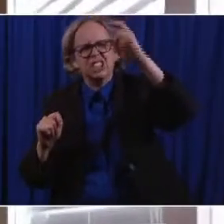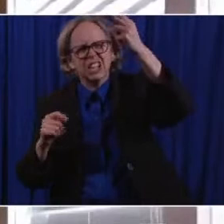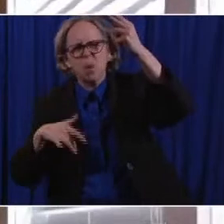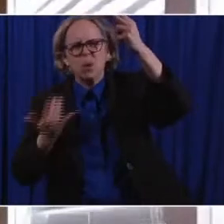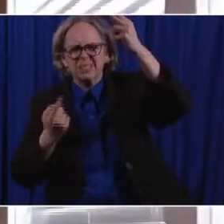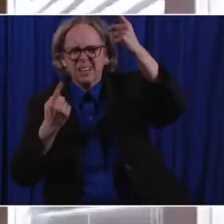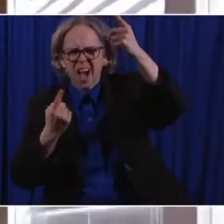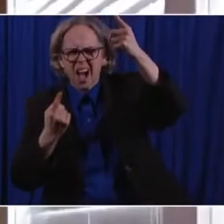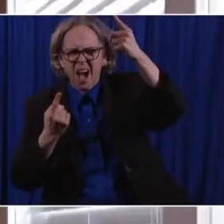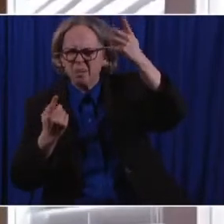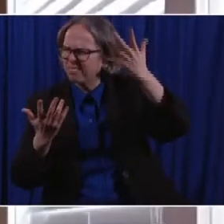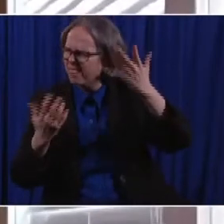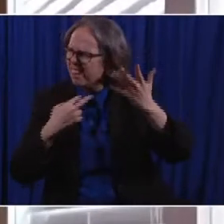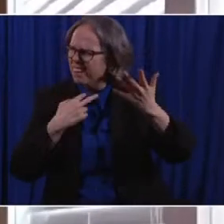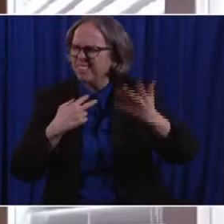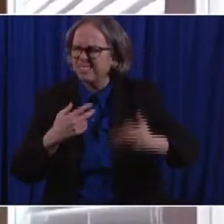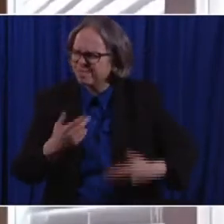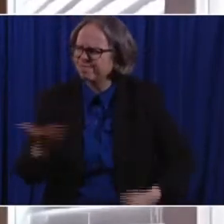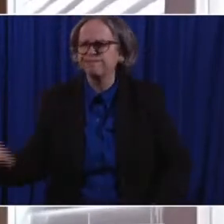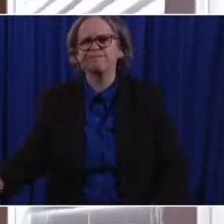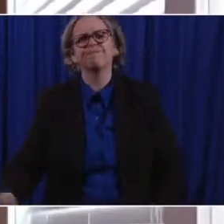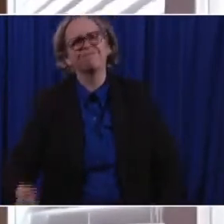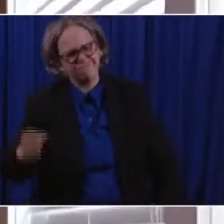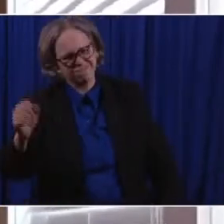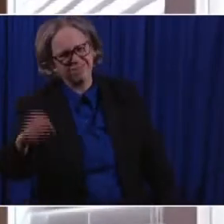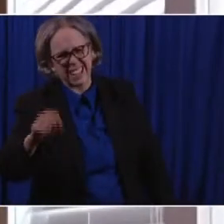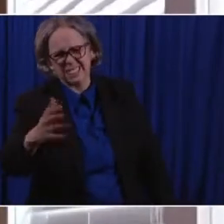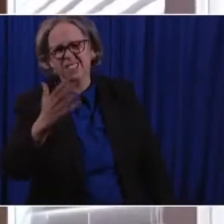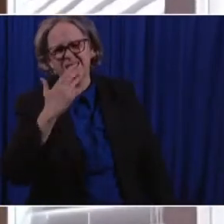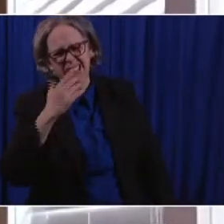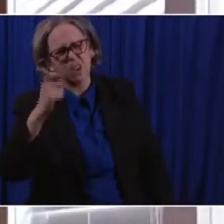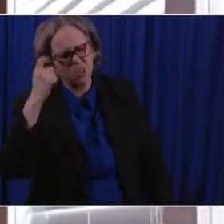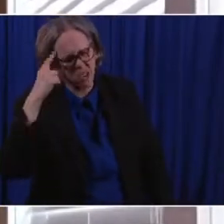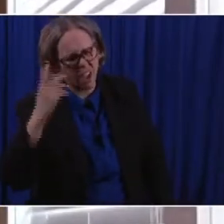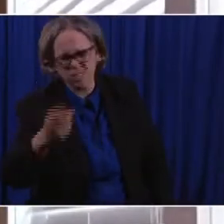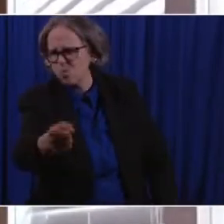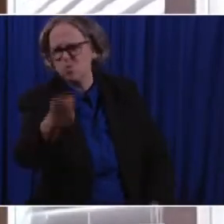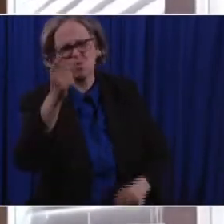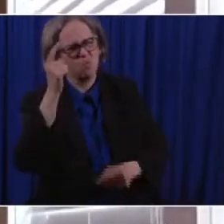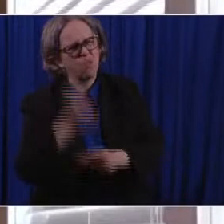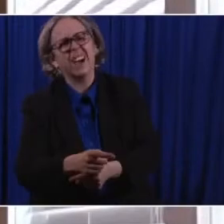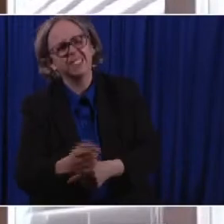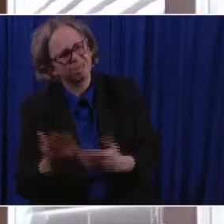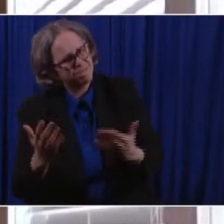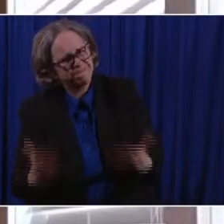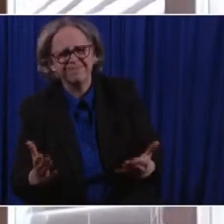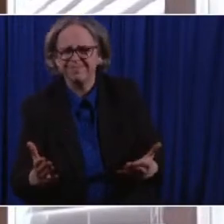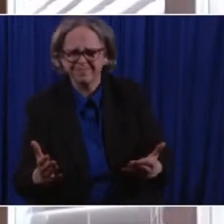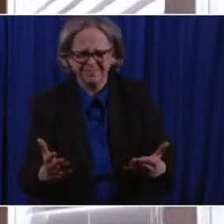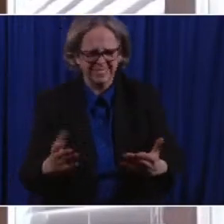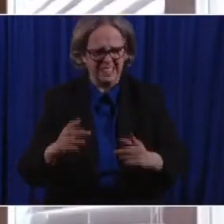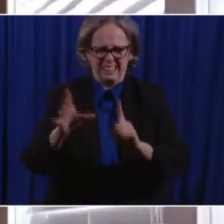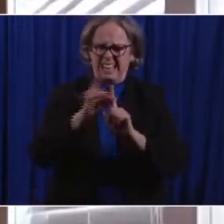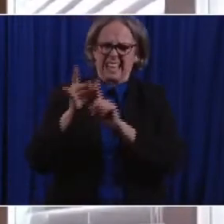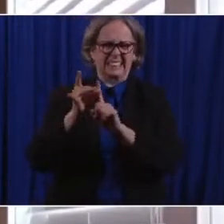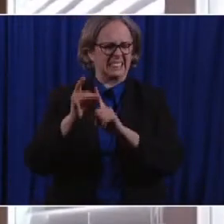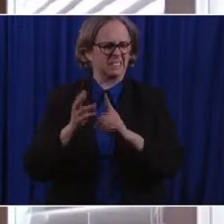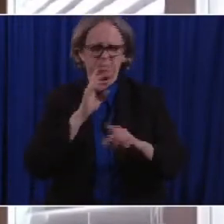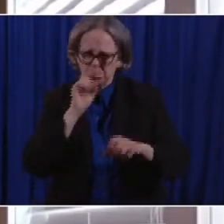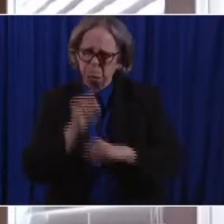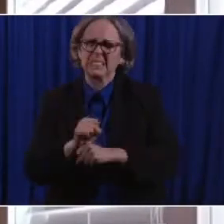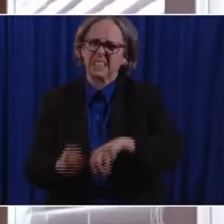Governor. Well, as you noted, we are in fact seeing increased COVID activity here in Ohio, and that